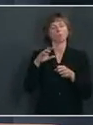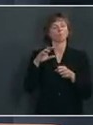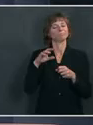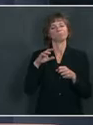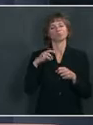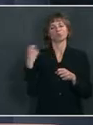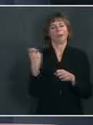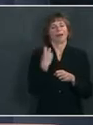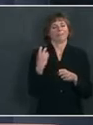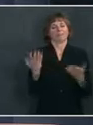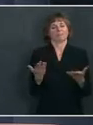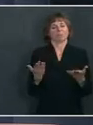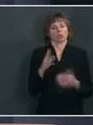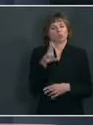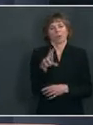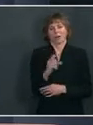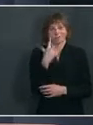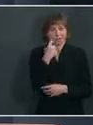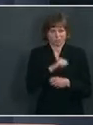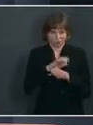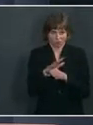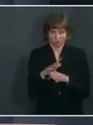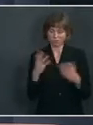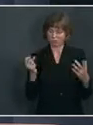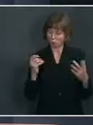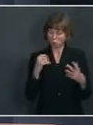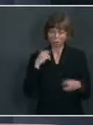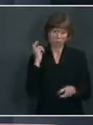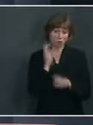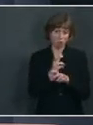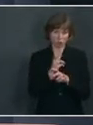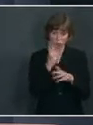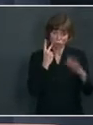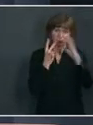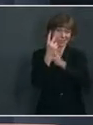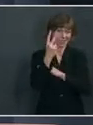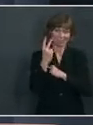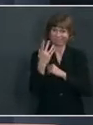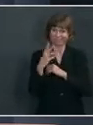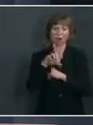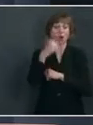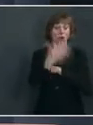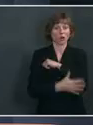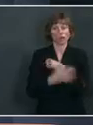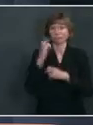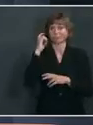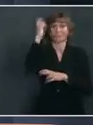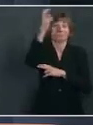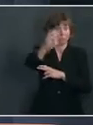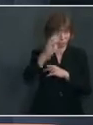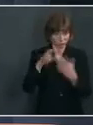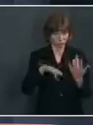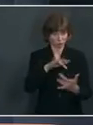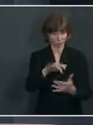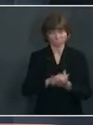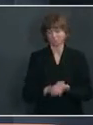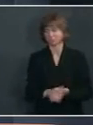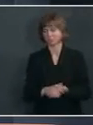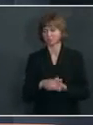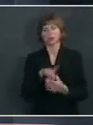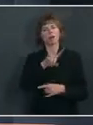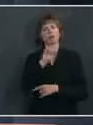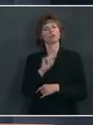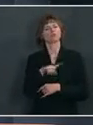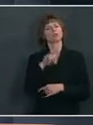COVID. So I certainly don't have any predictions about a foreign trip. Go ahead, Sabrina. I had a question. At her confirmation